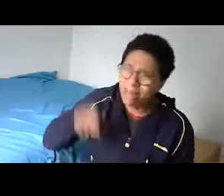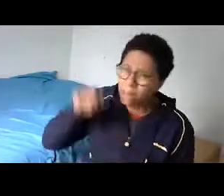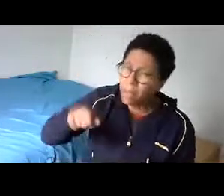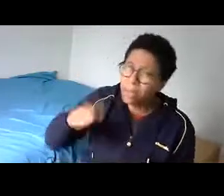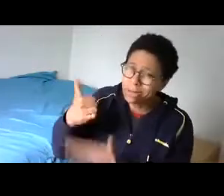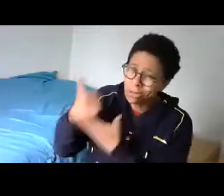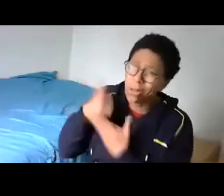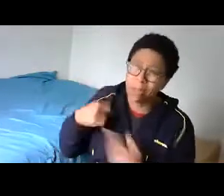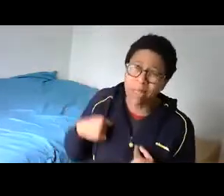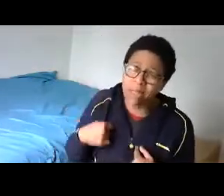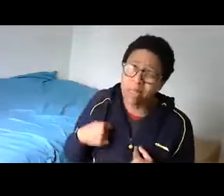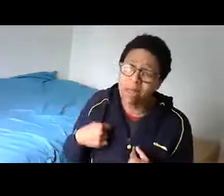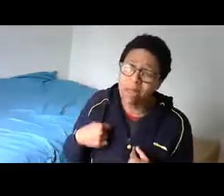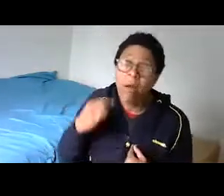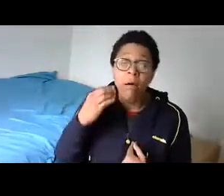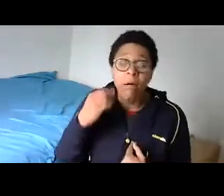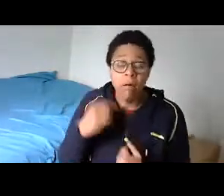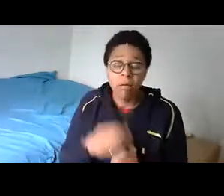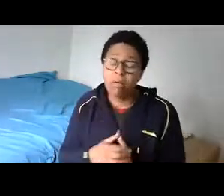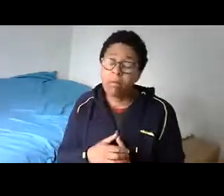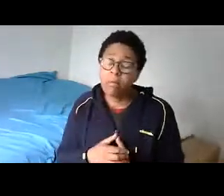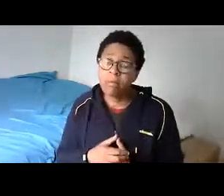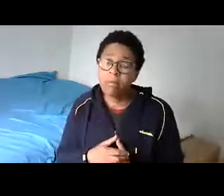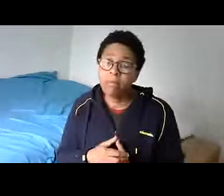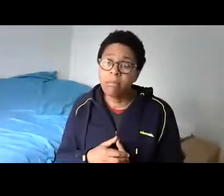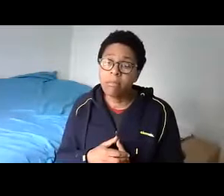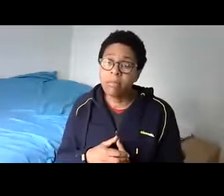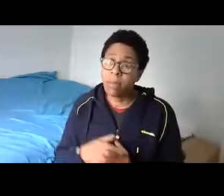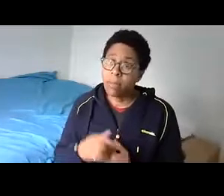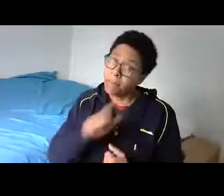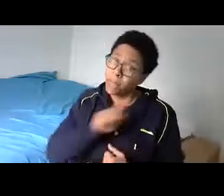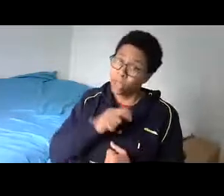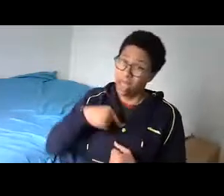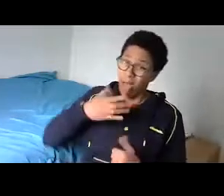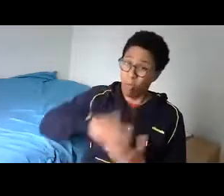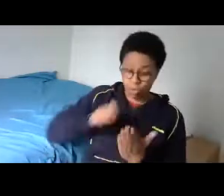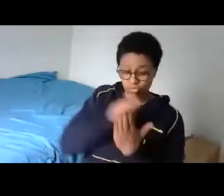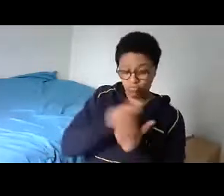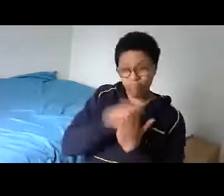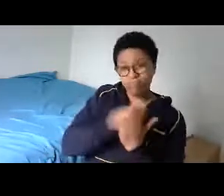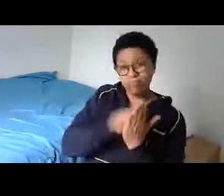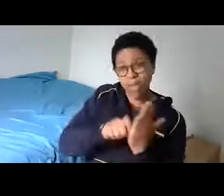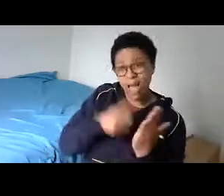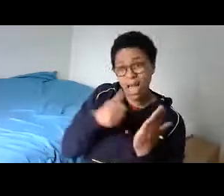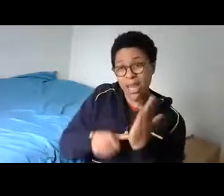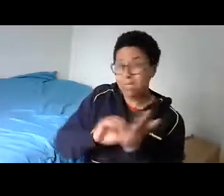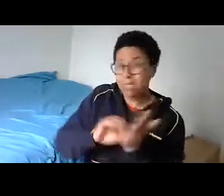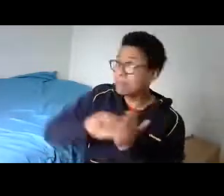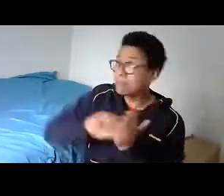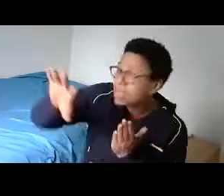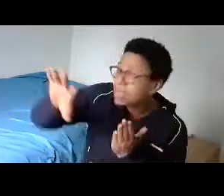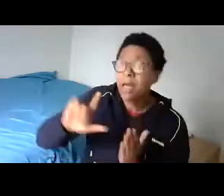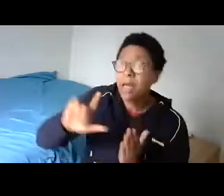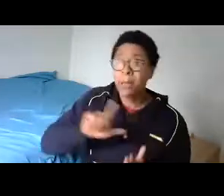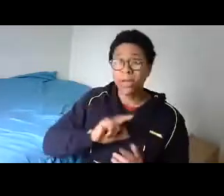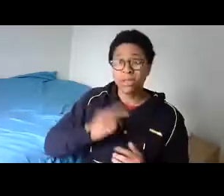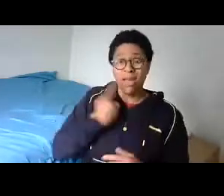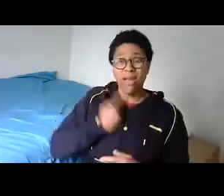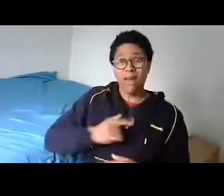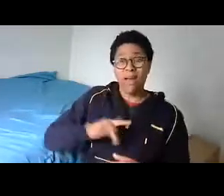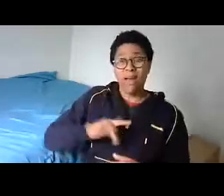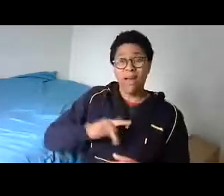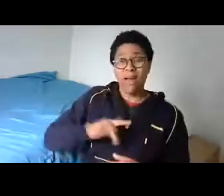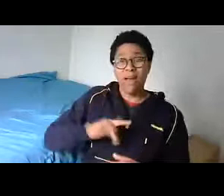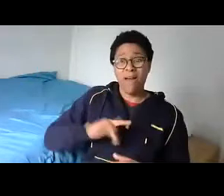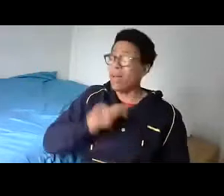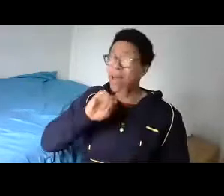to help me when I, with writing those letters, because sometimes I just feel like I cannot go on